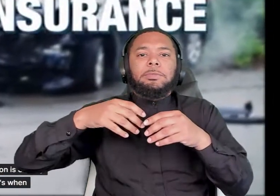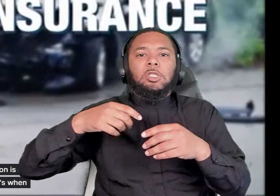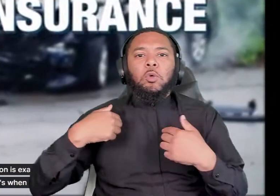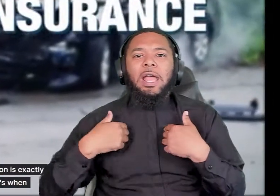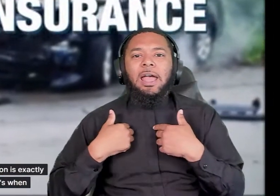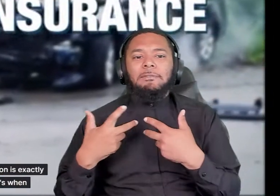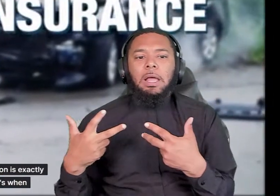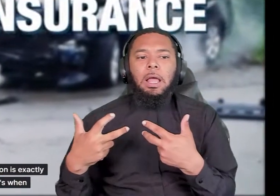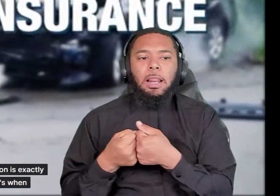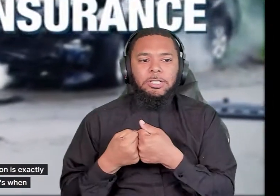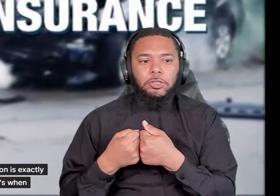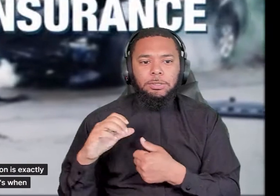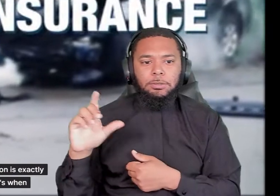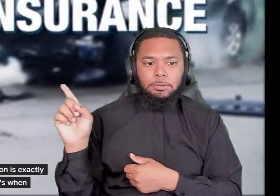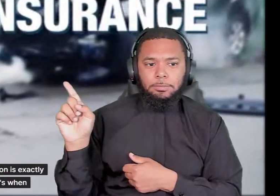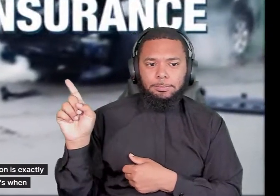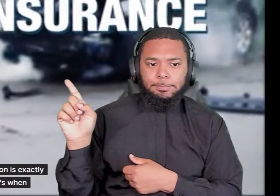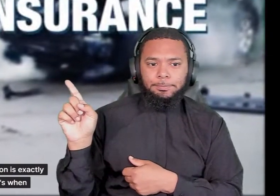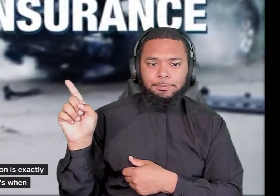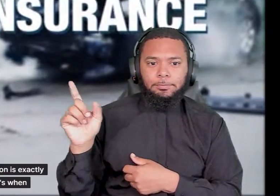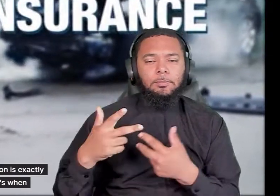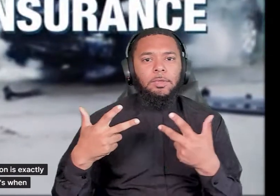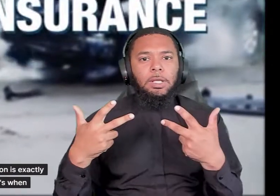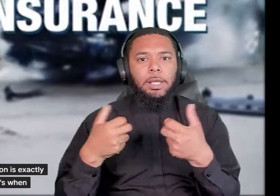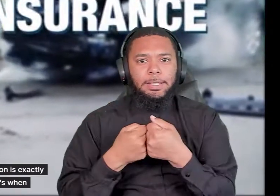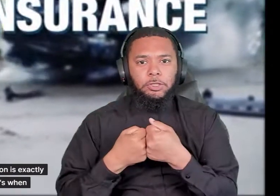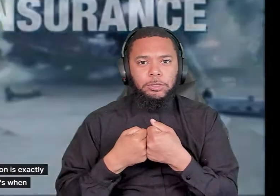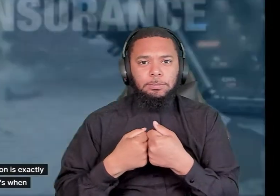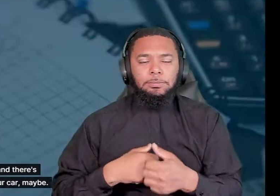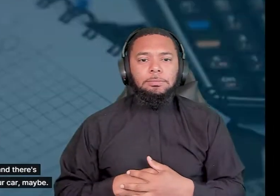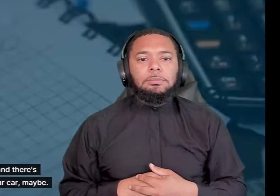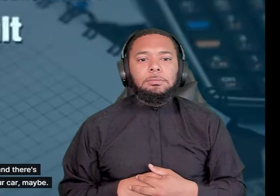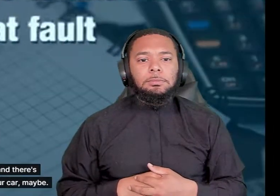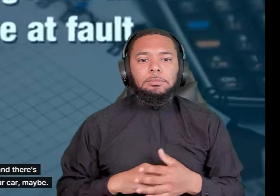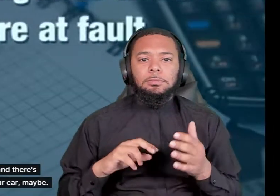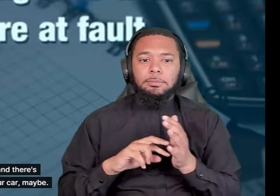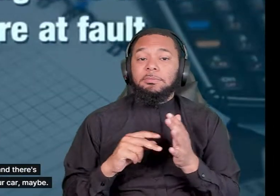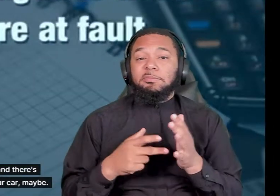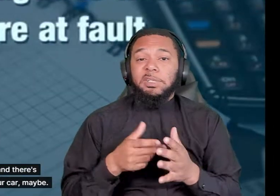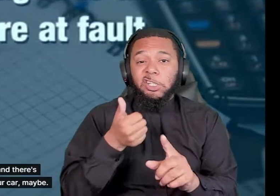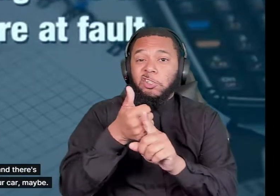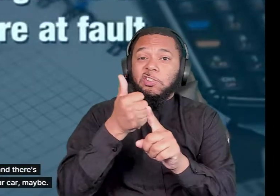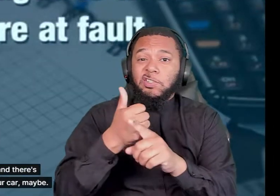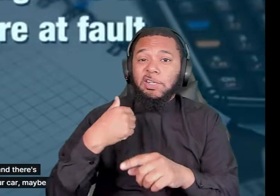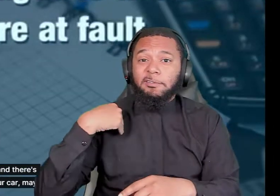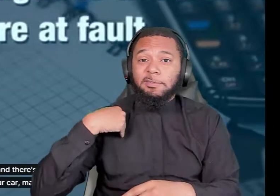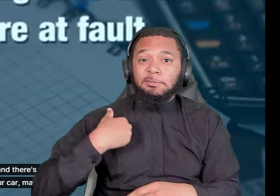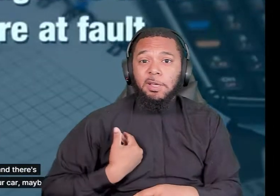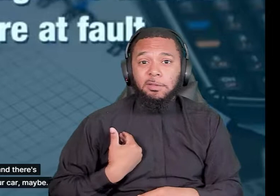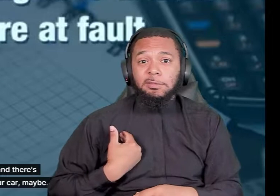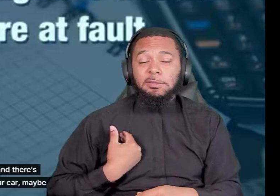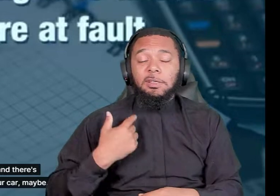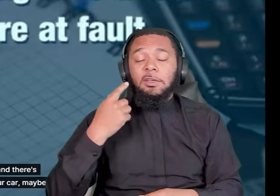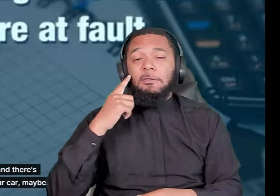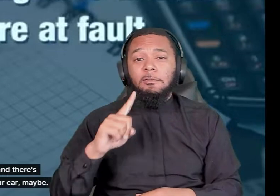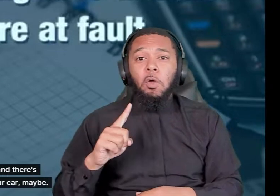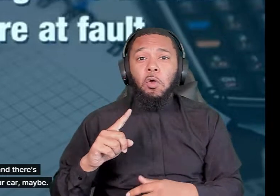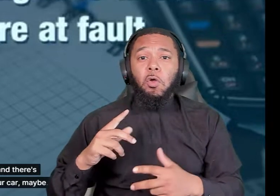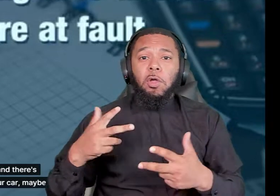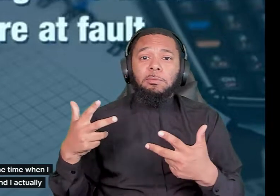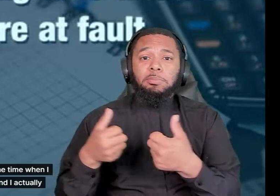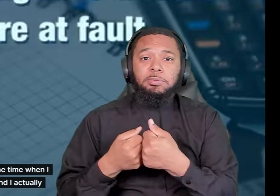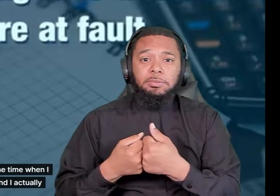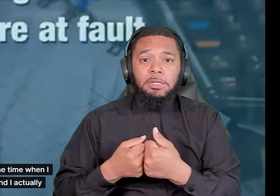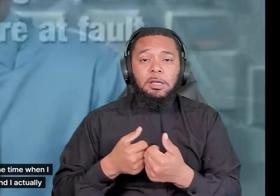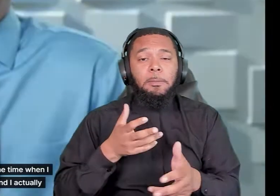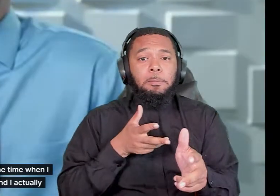collision insurance. Collision is exactly what it sounds like. It's when you cause an accident and there's damage to another car. Your car